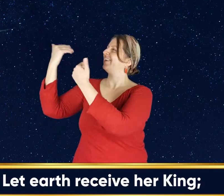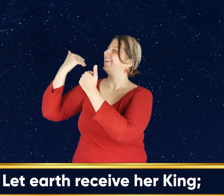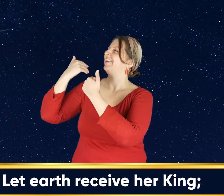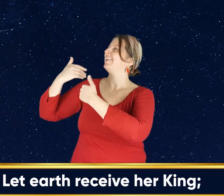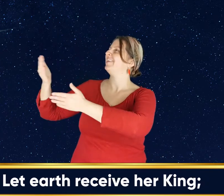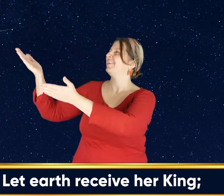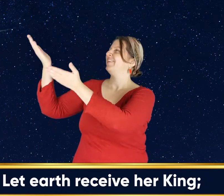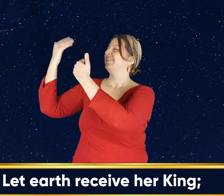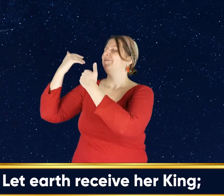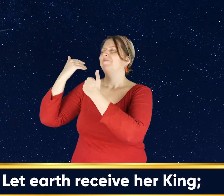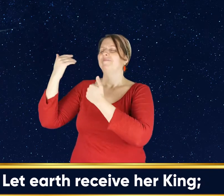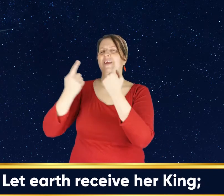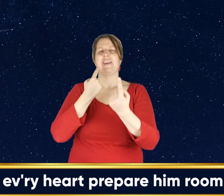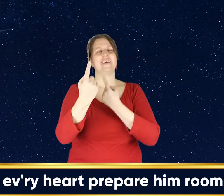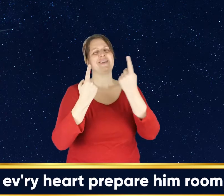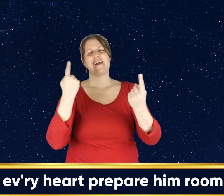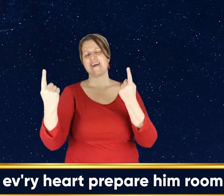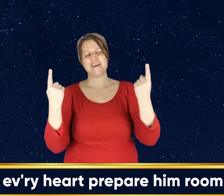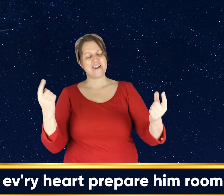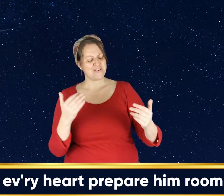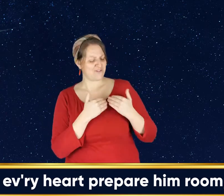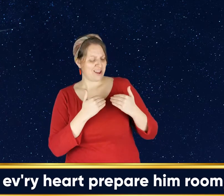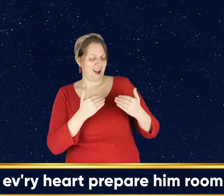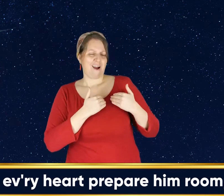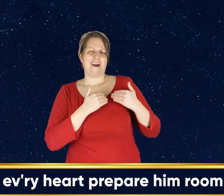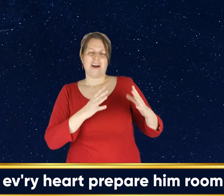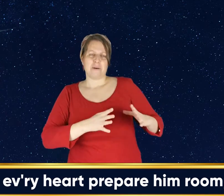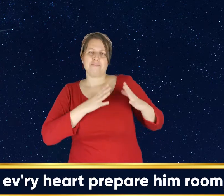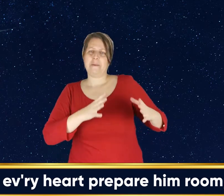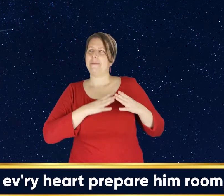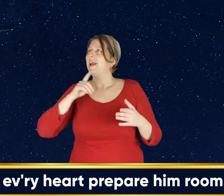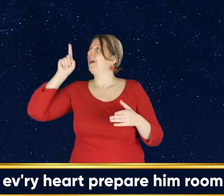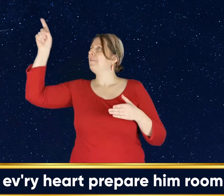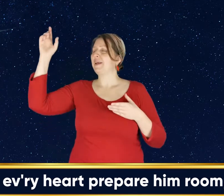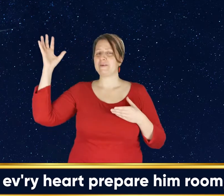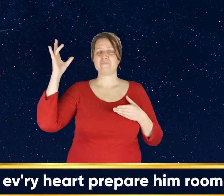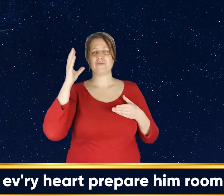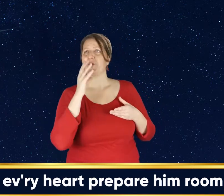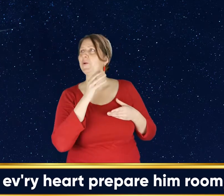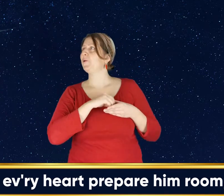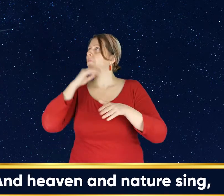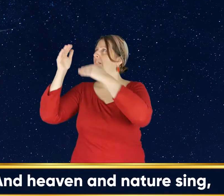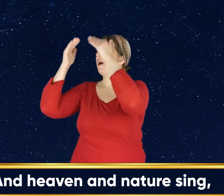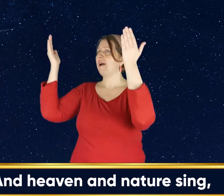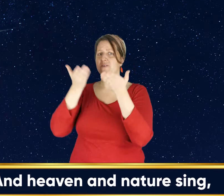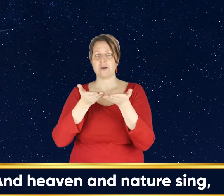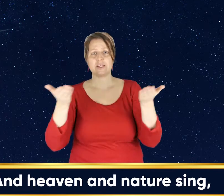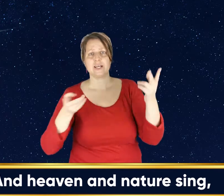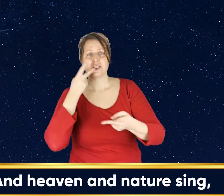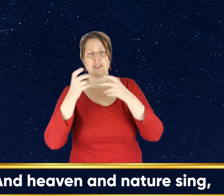her King. Let every heart prepare Him new.